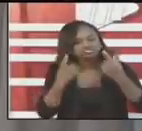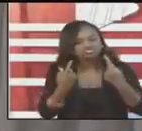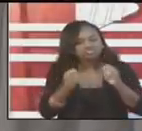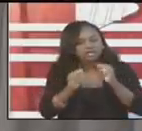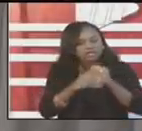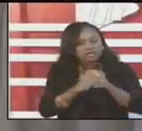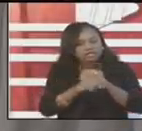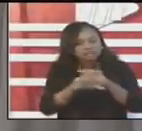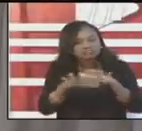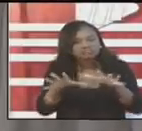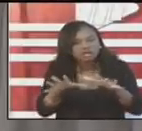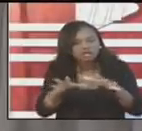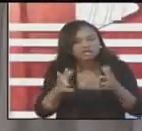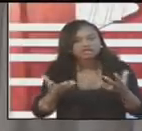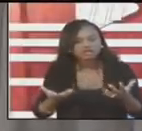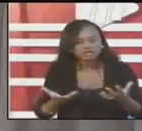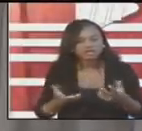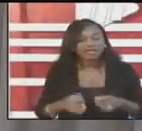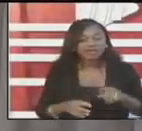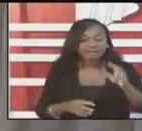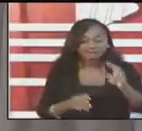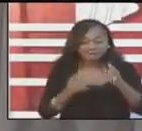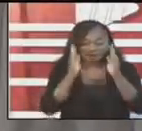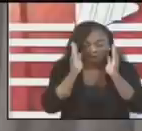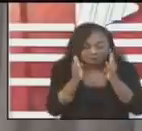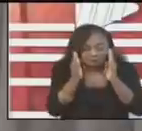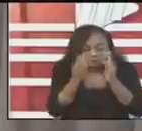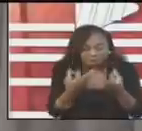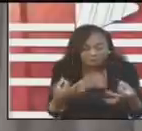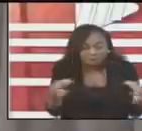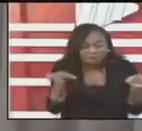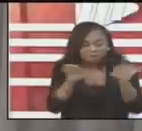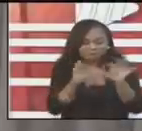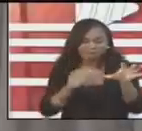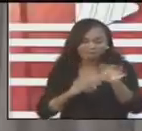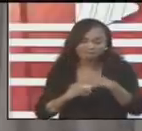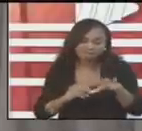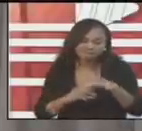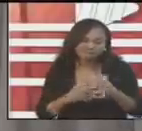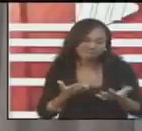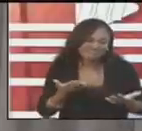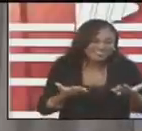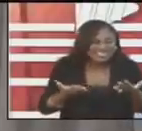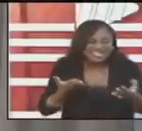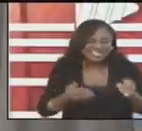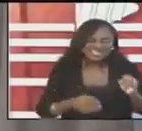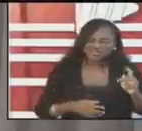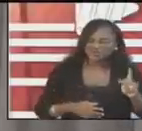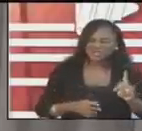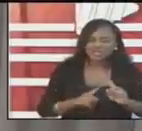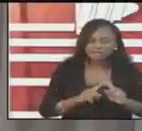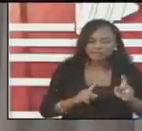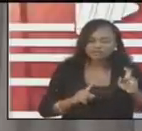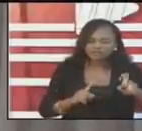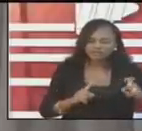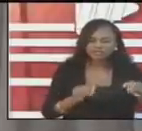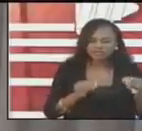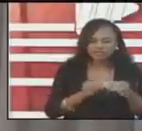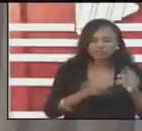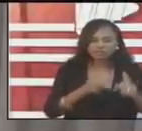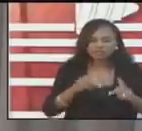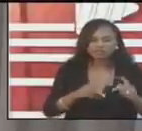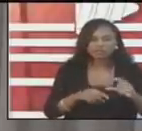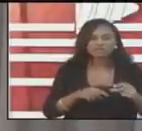So those are the critical areas that we have to focus on. But we are doing a fair job generally in the way that masks are being worn in the